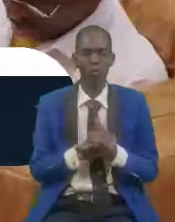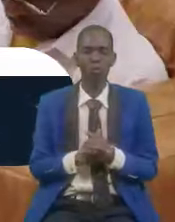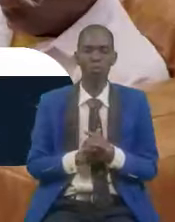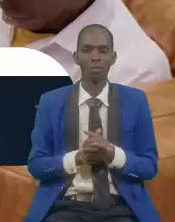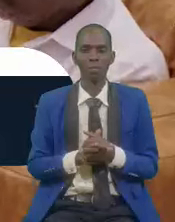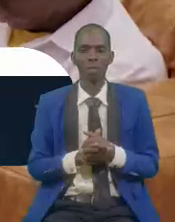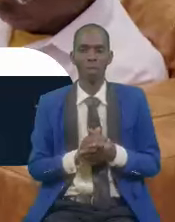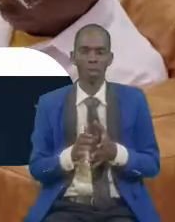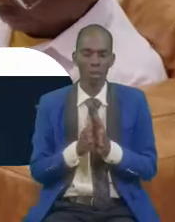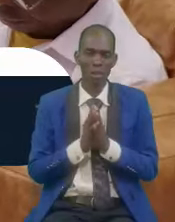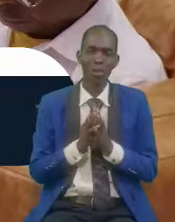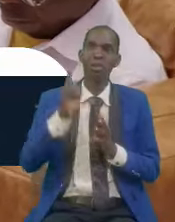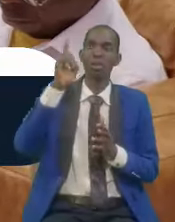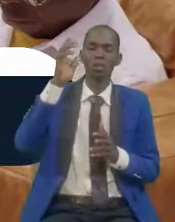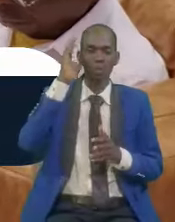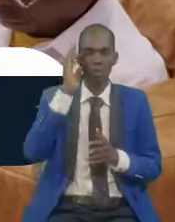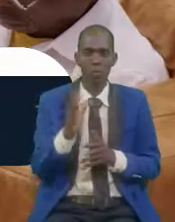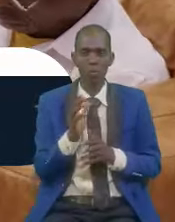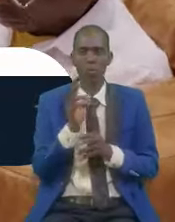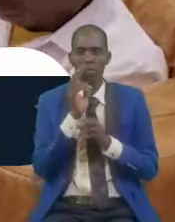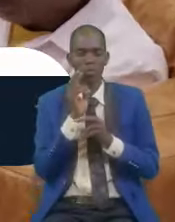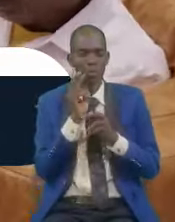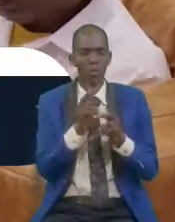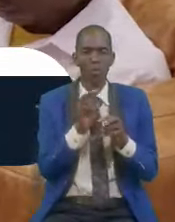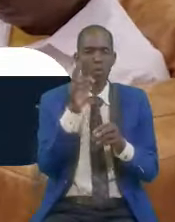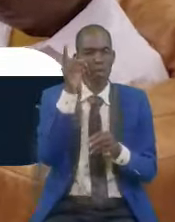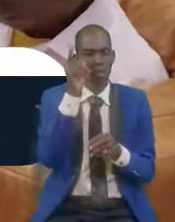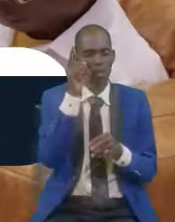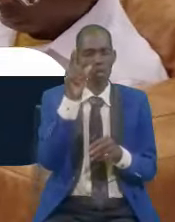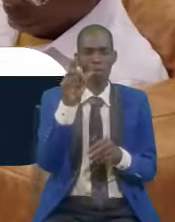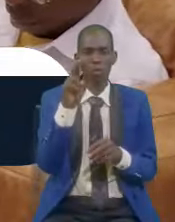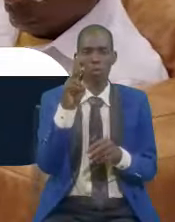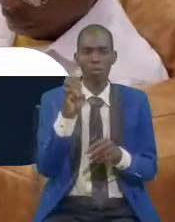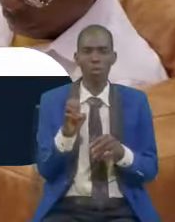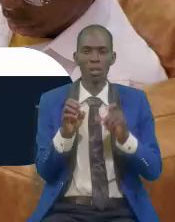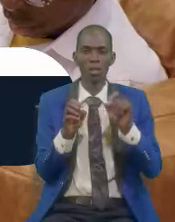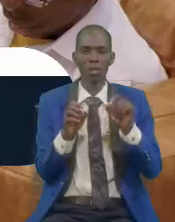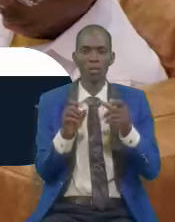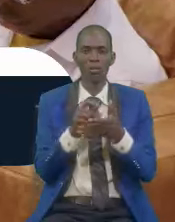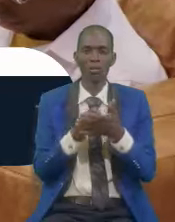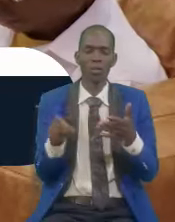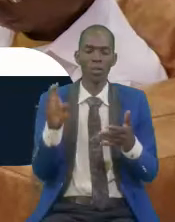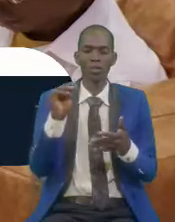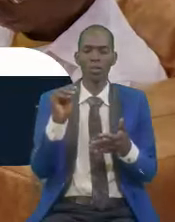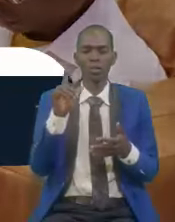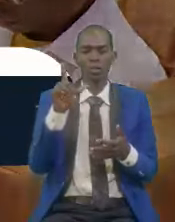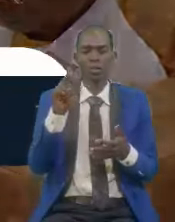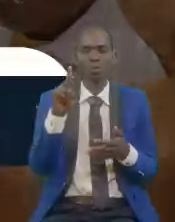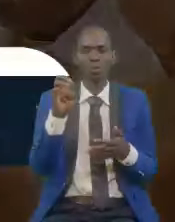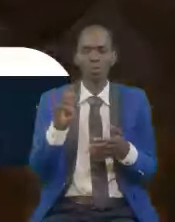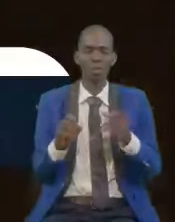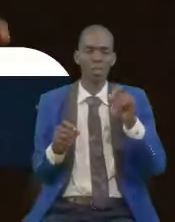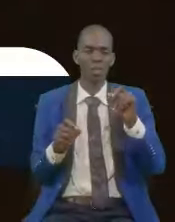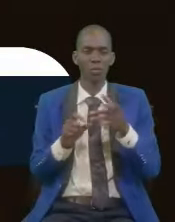he will. Luke chapter 11, verse 13. In Luke 11,